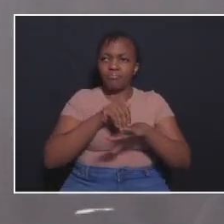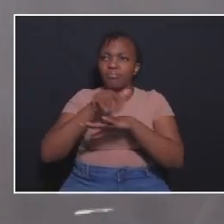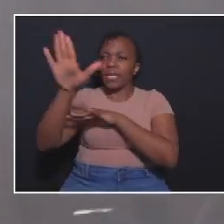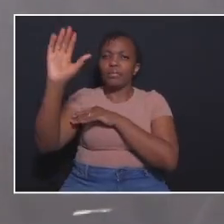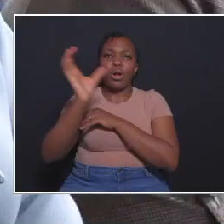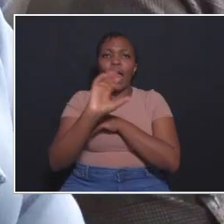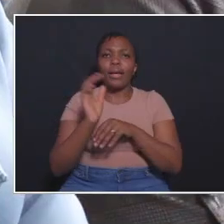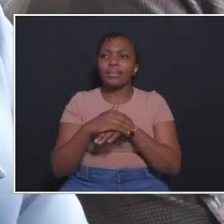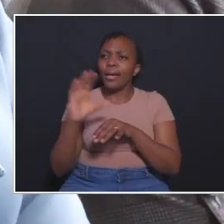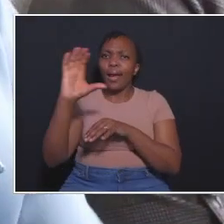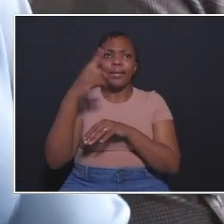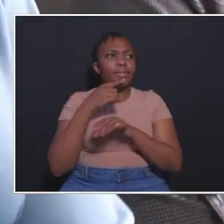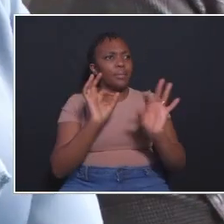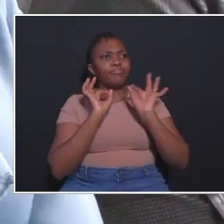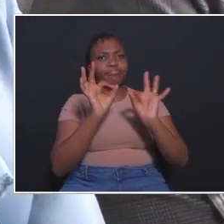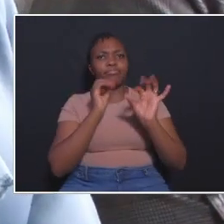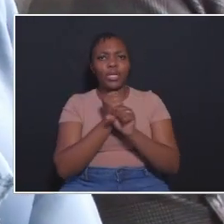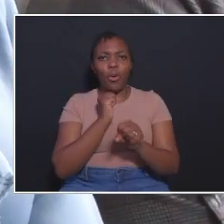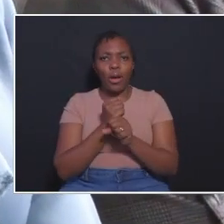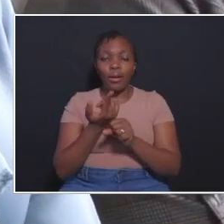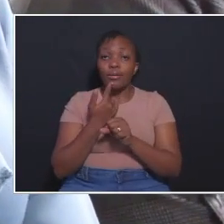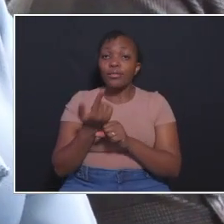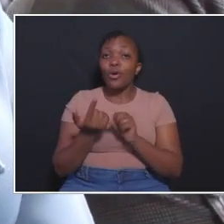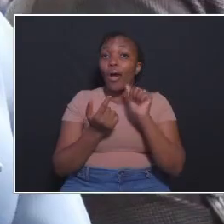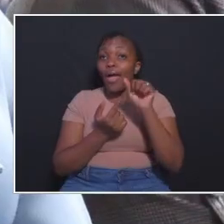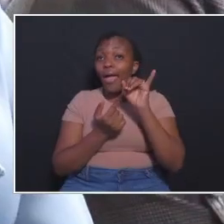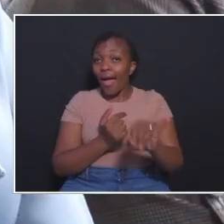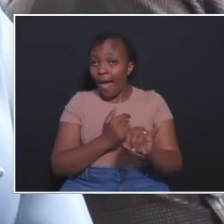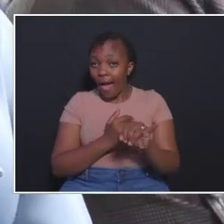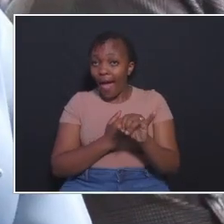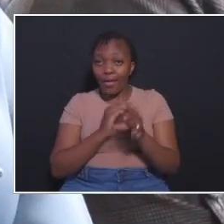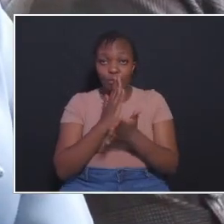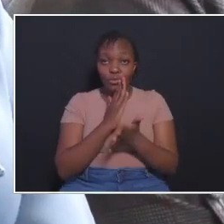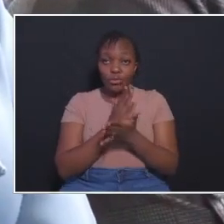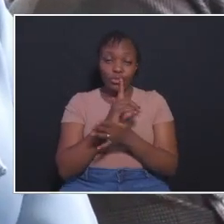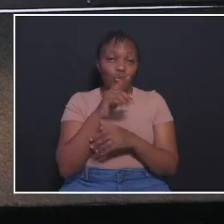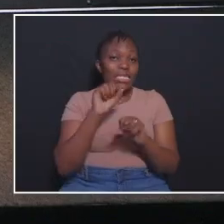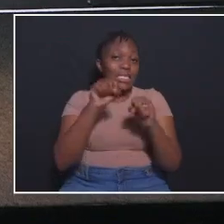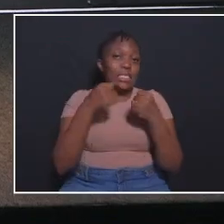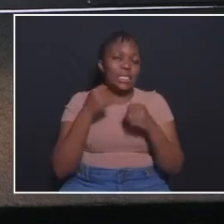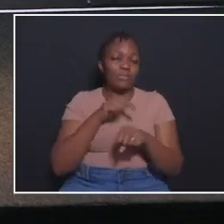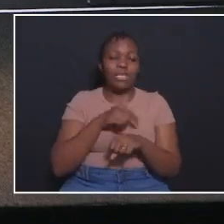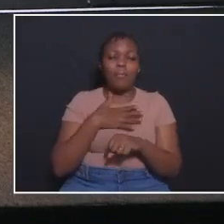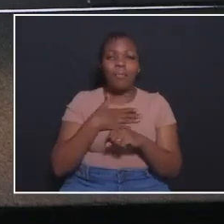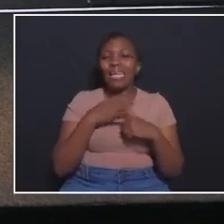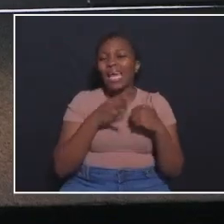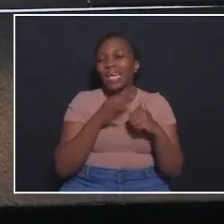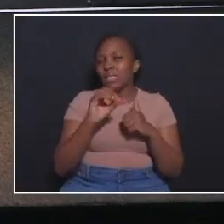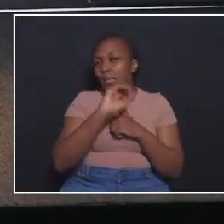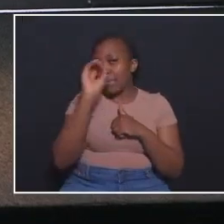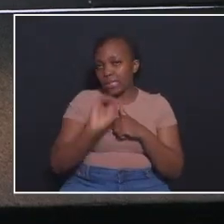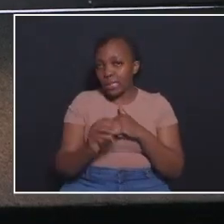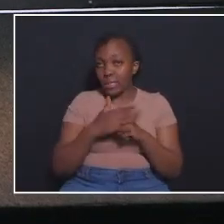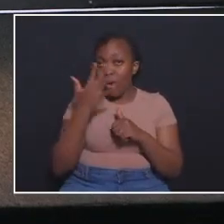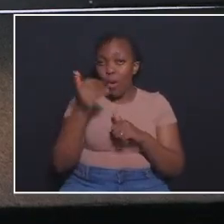marvelous. So AI, I use it a lot in the workflow because it's saving about 80%. For example, to do this same job, I'll have to go